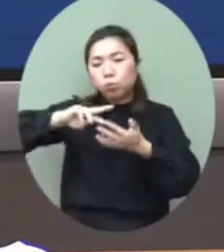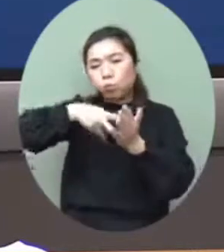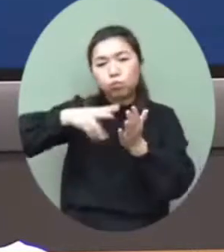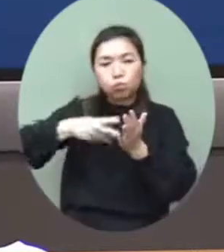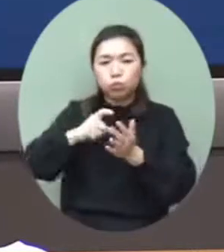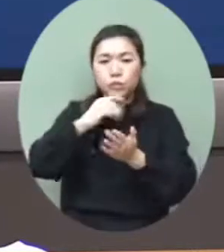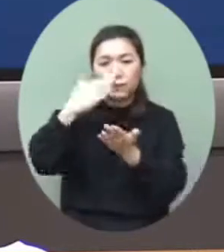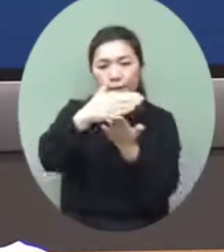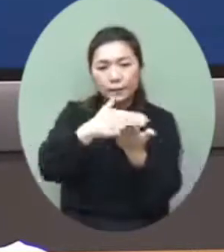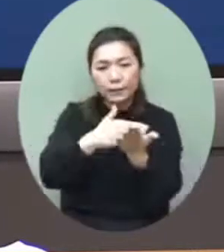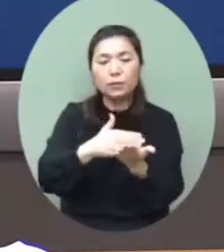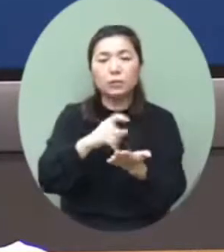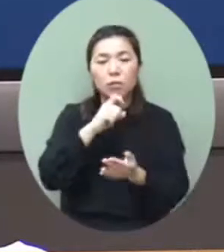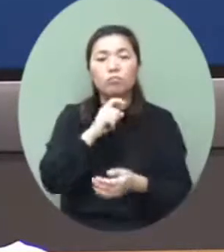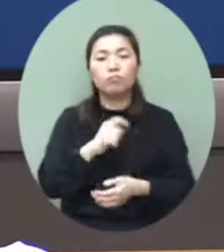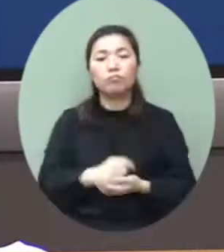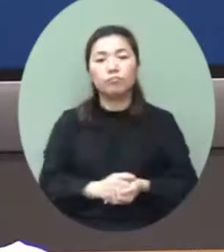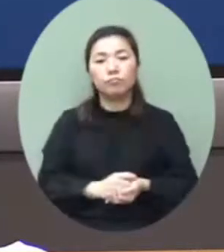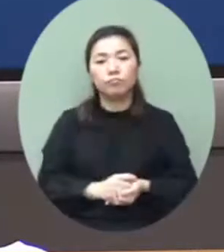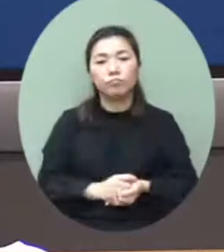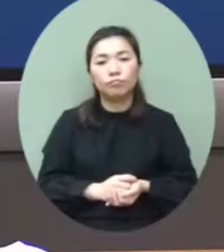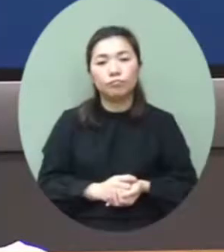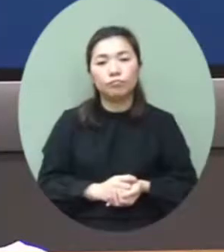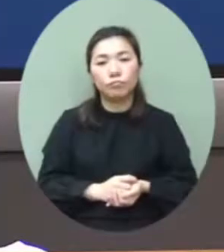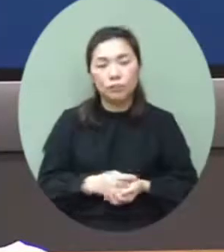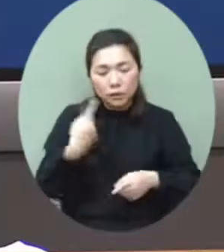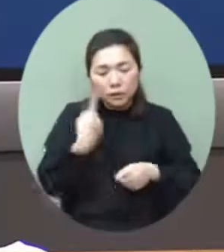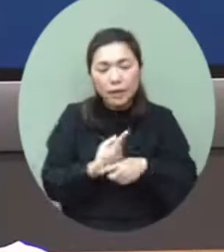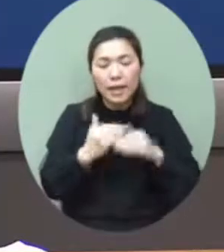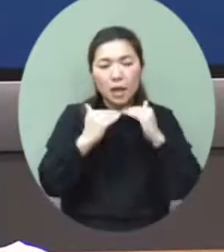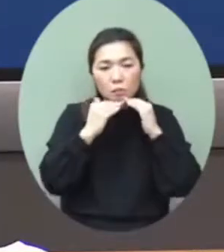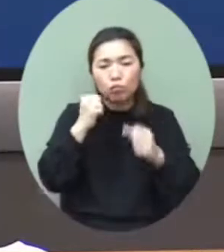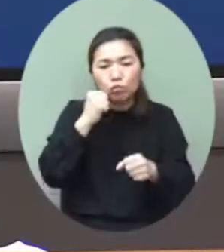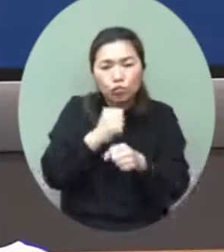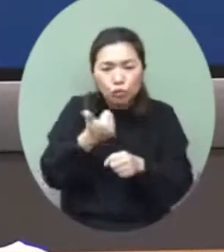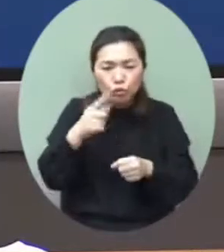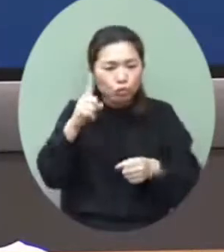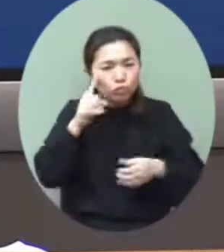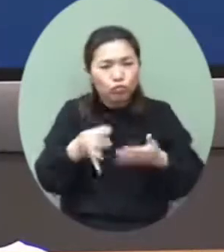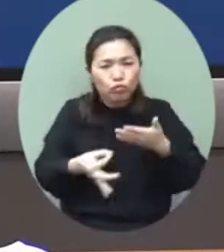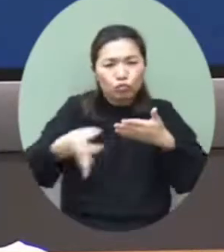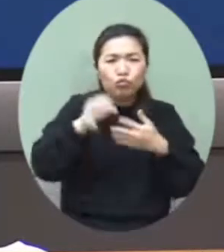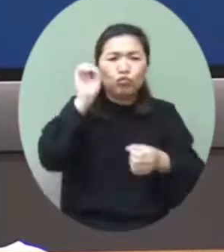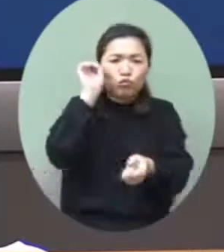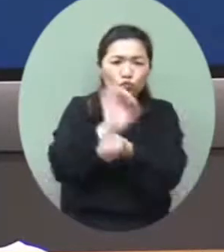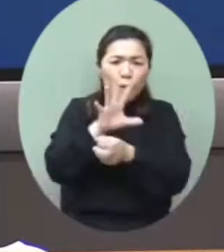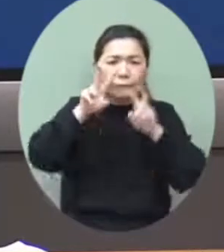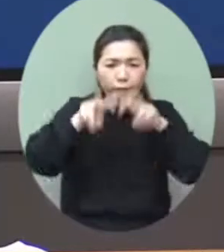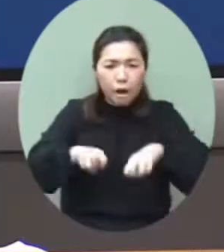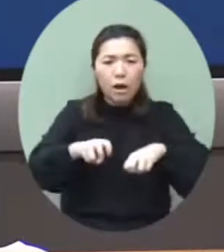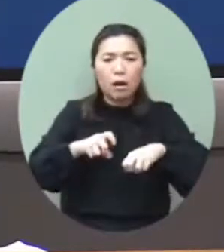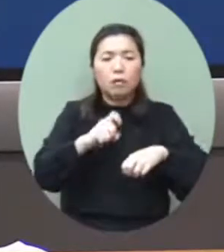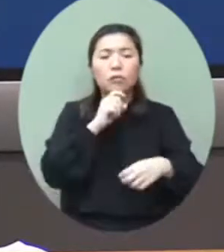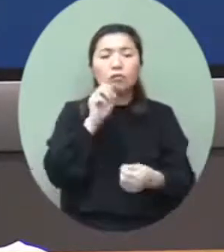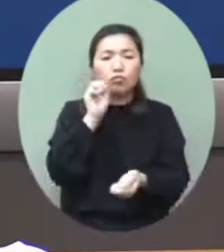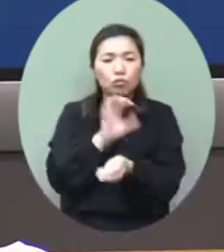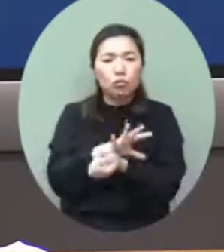we have revised our view on the use of RAT, hoping that we